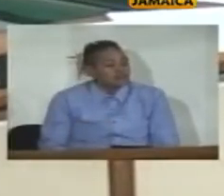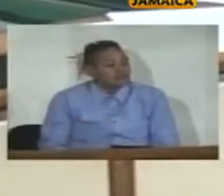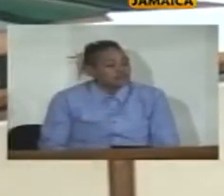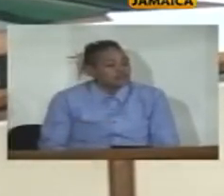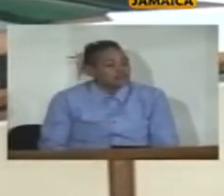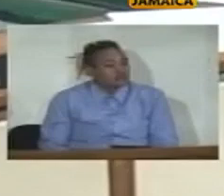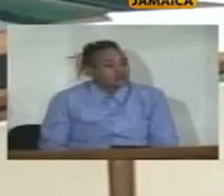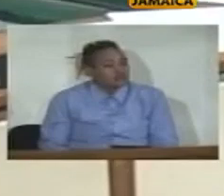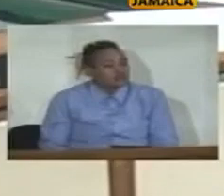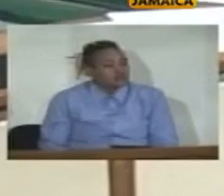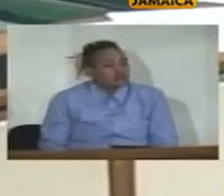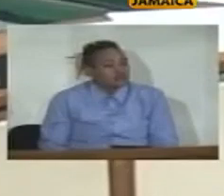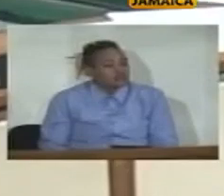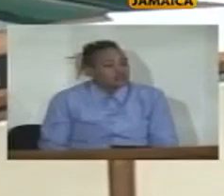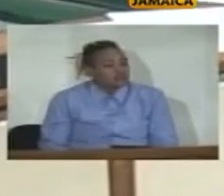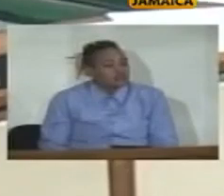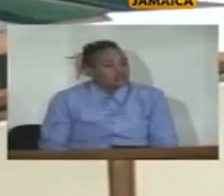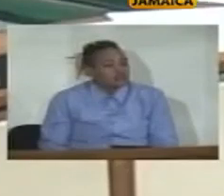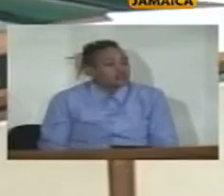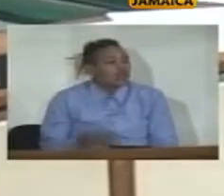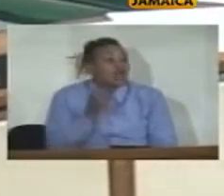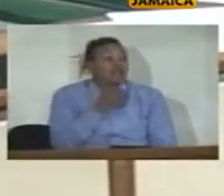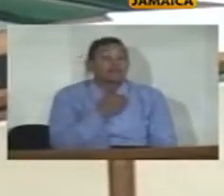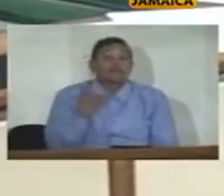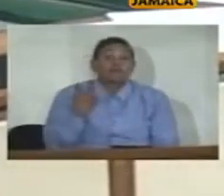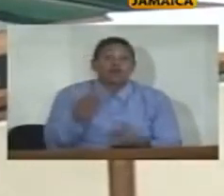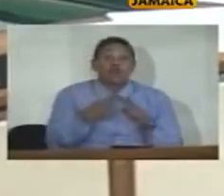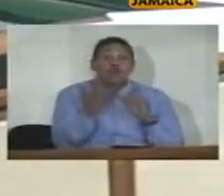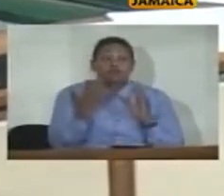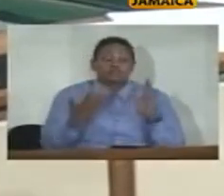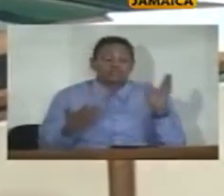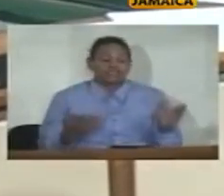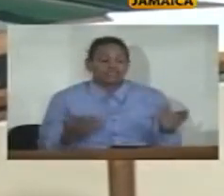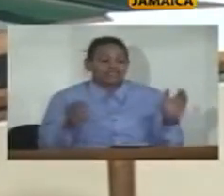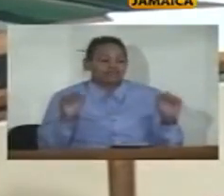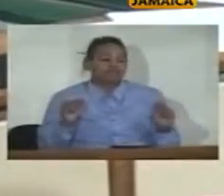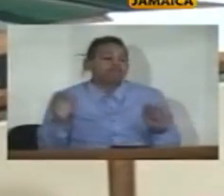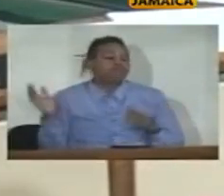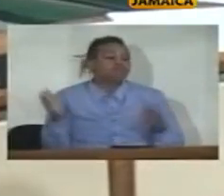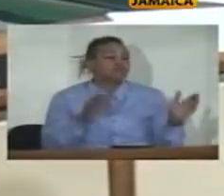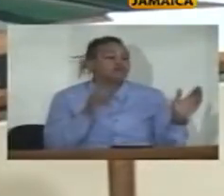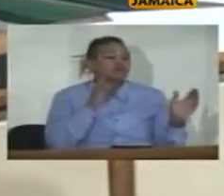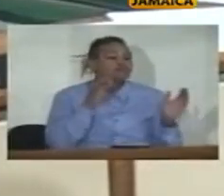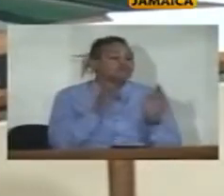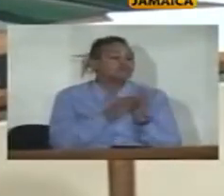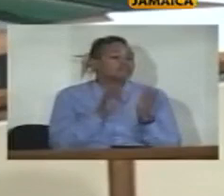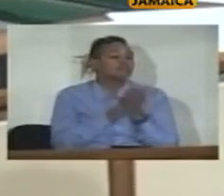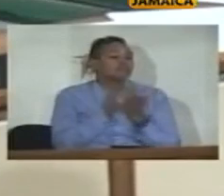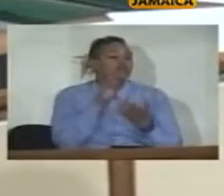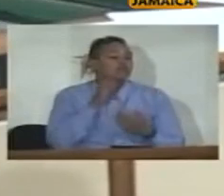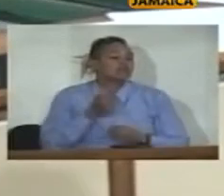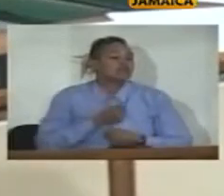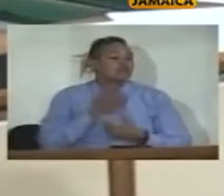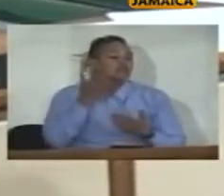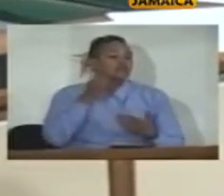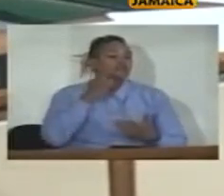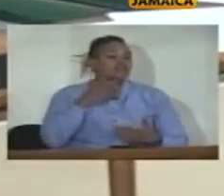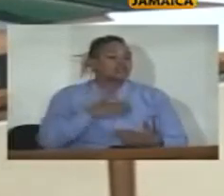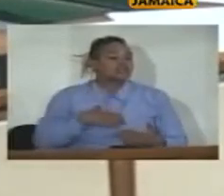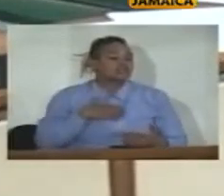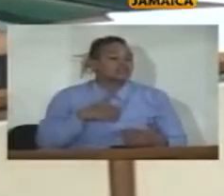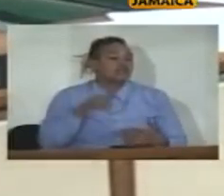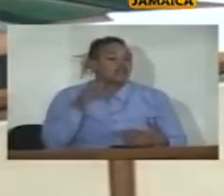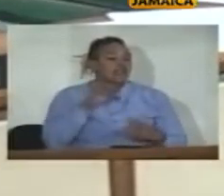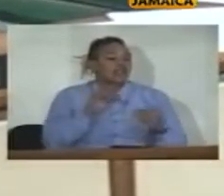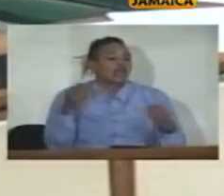Any member on the opposition side can prepare a document expressing discontent and lack of